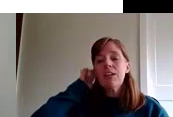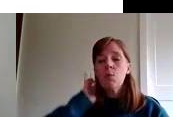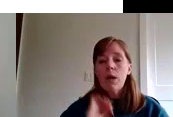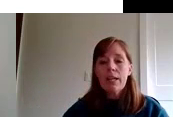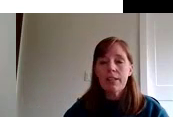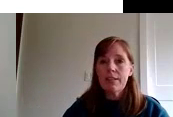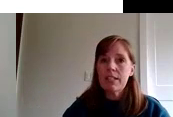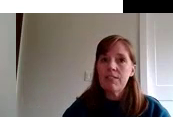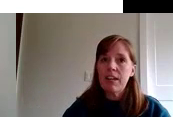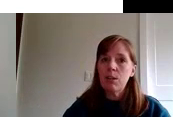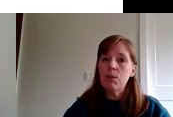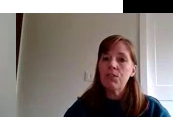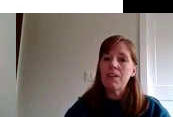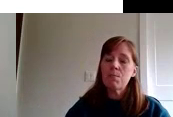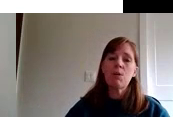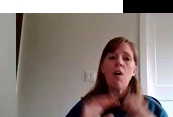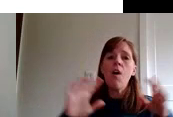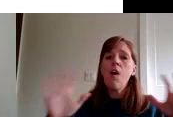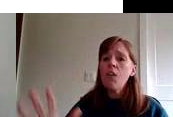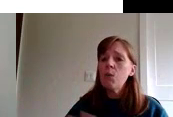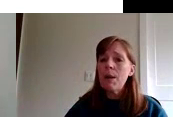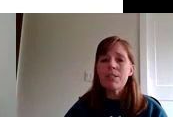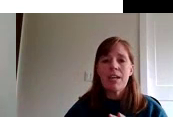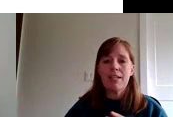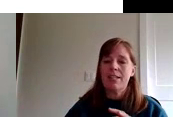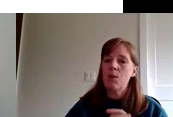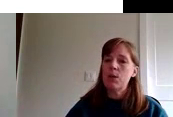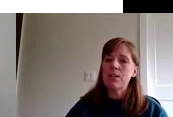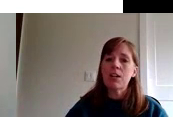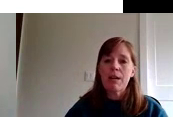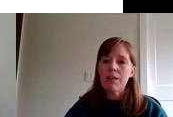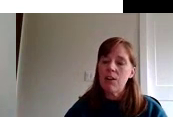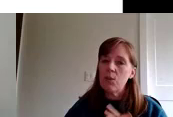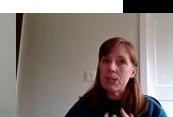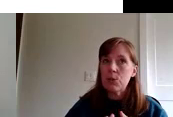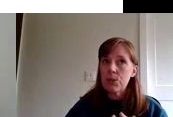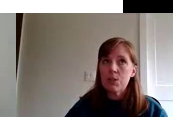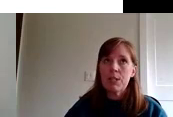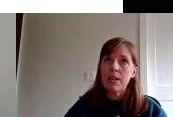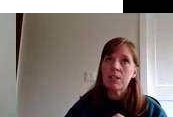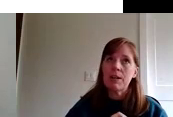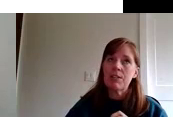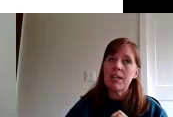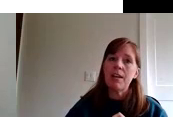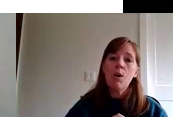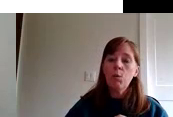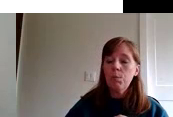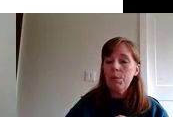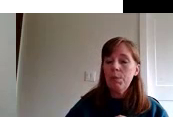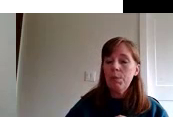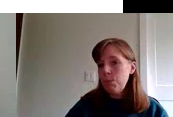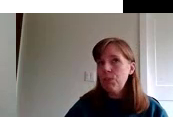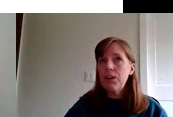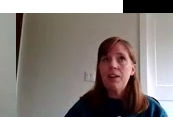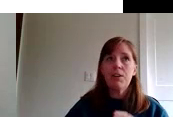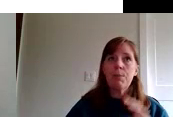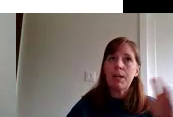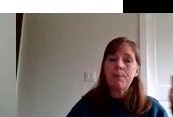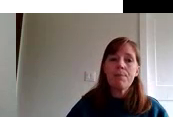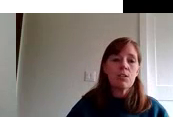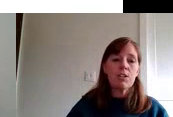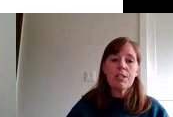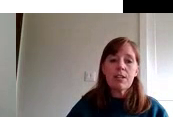we will be having a Wakelet that's available for everybody with all the websites that we talked about, and all the resources we talked about today will be available